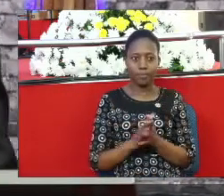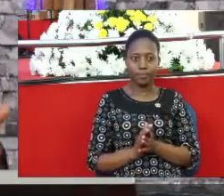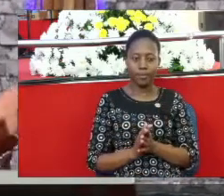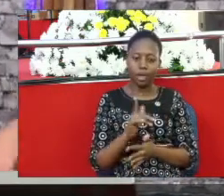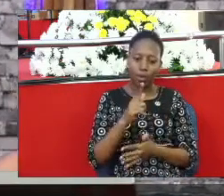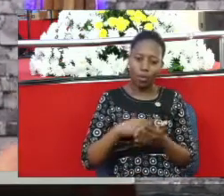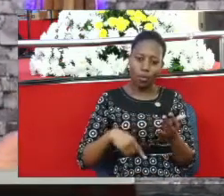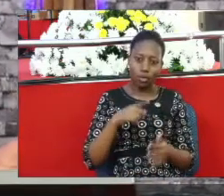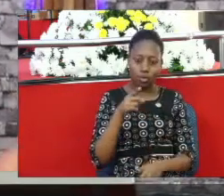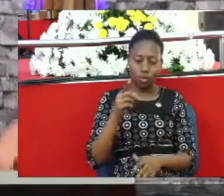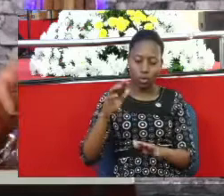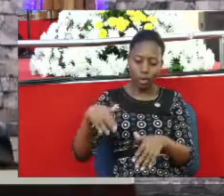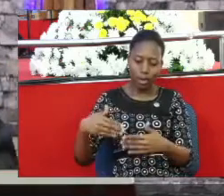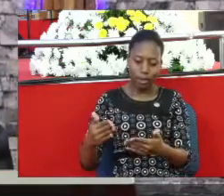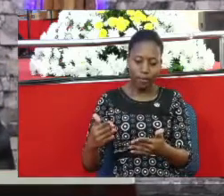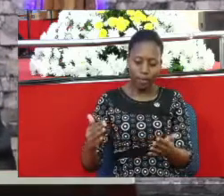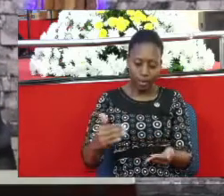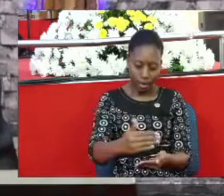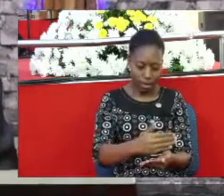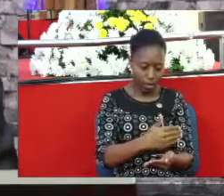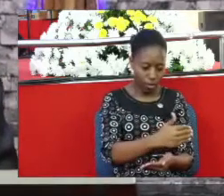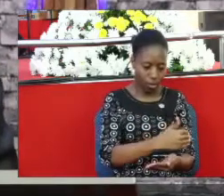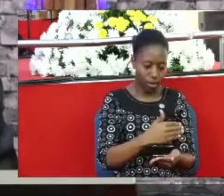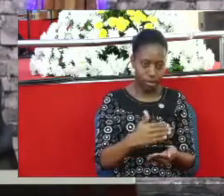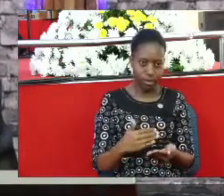You open your hand and they are filled with good.